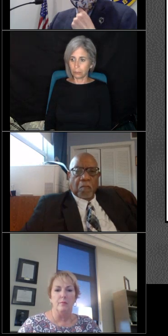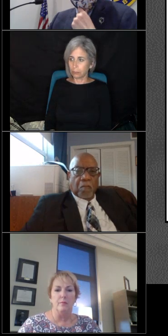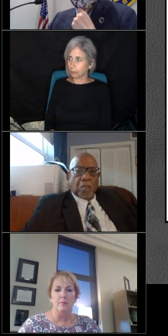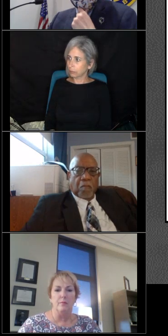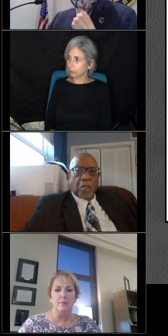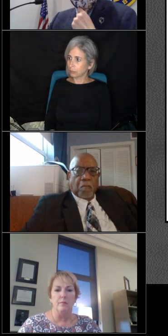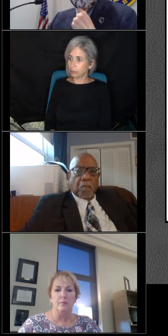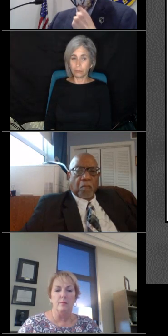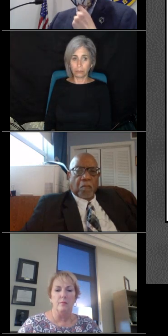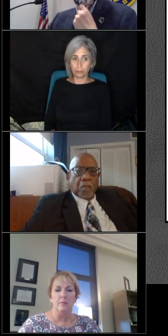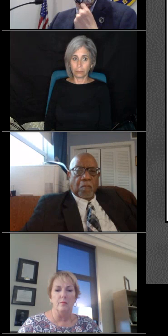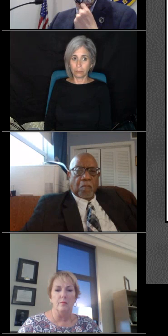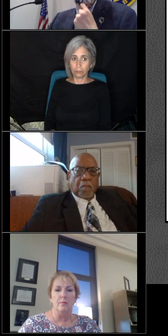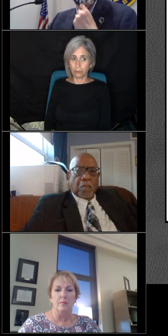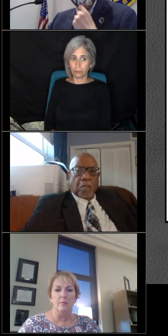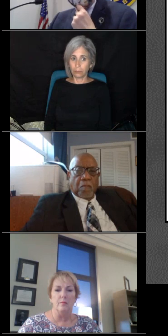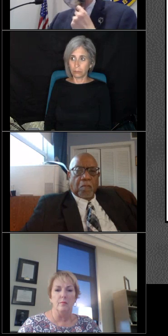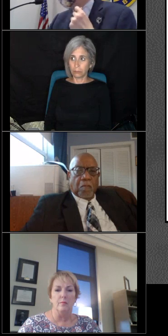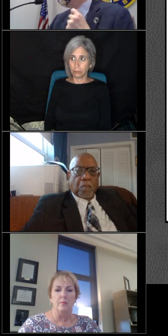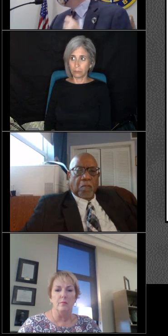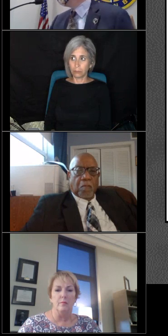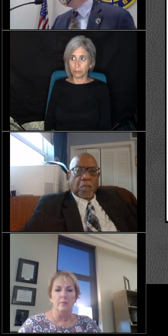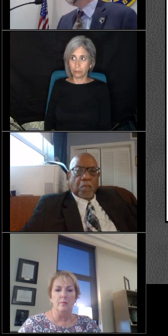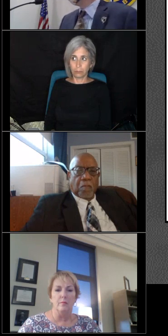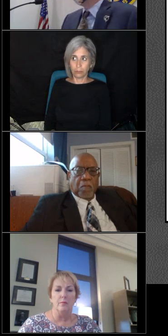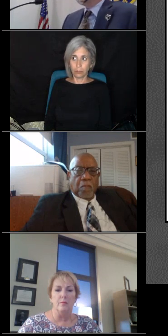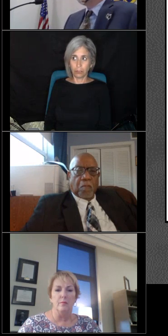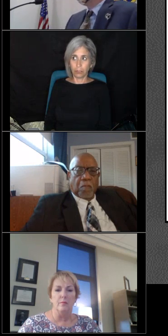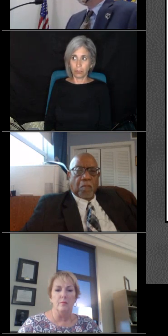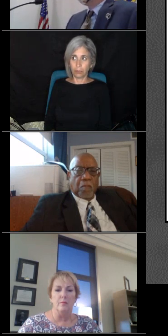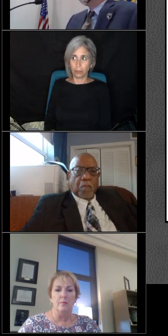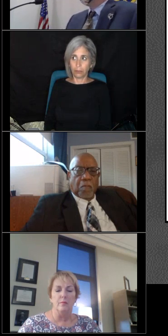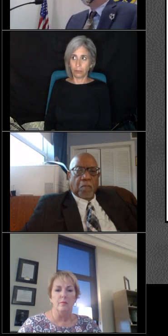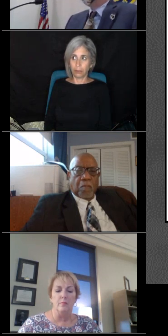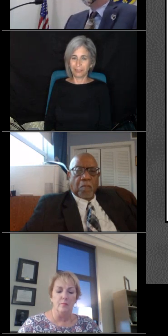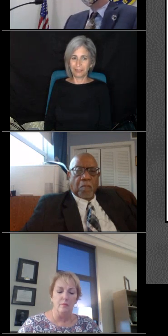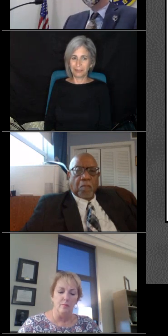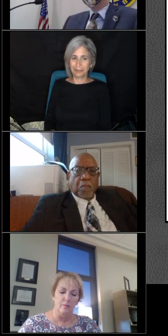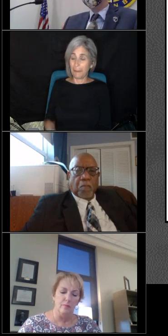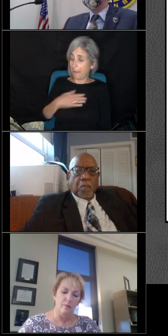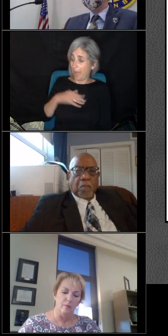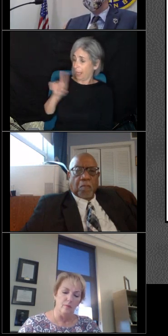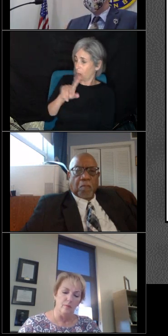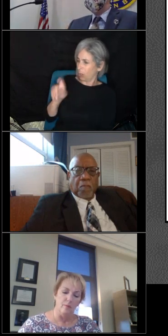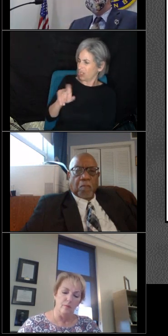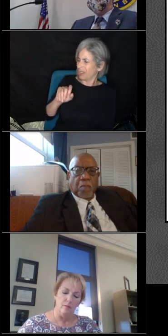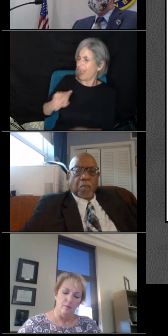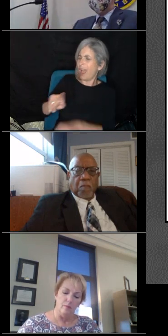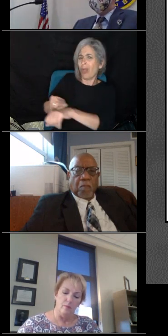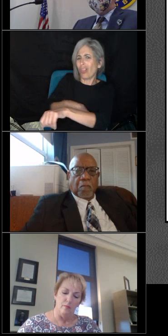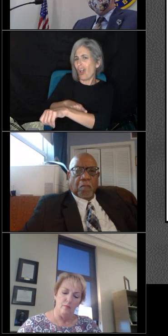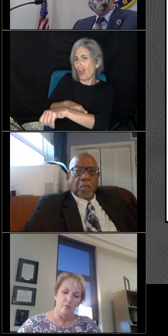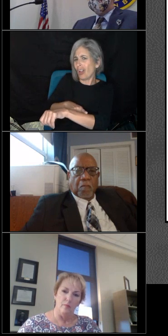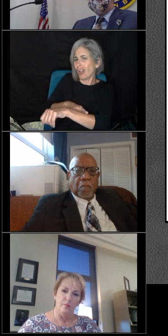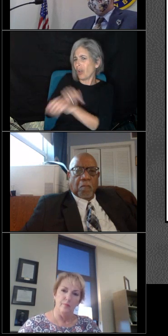This one. This one? Yes. So my question is, how long would this